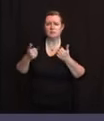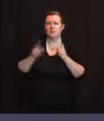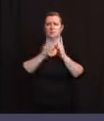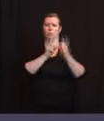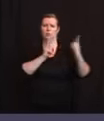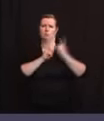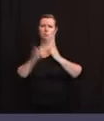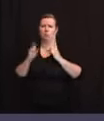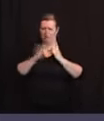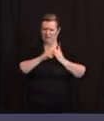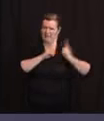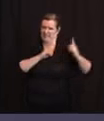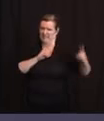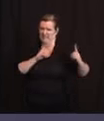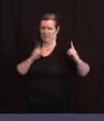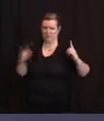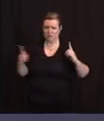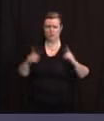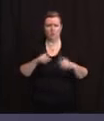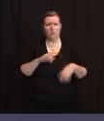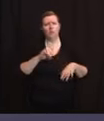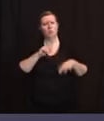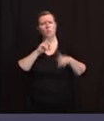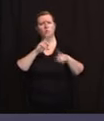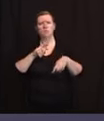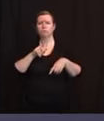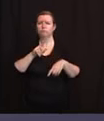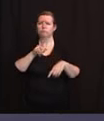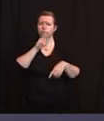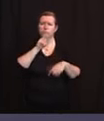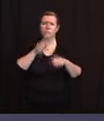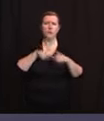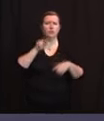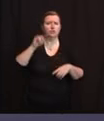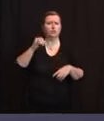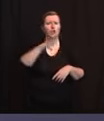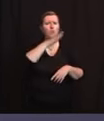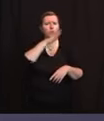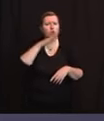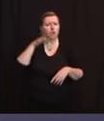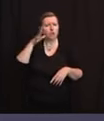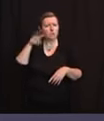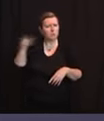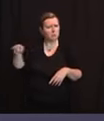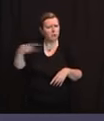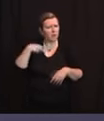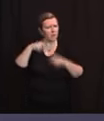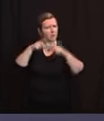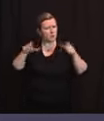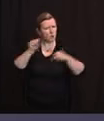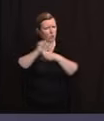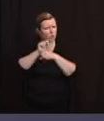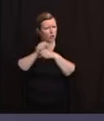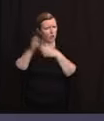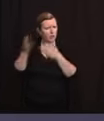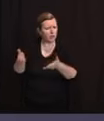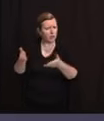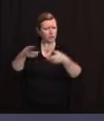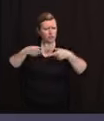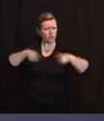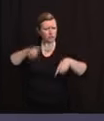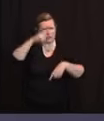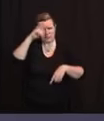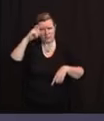That order did not include New Jersey farms, whose seasonal workers are considered essential. Yesterday, the state issued a set of safety guidelines for